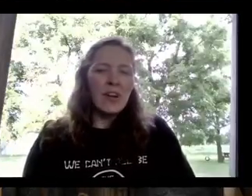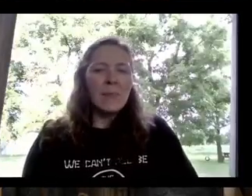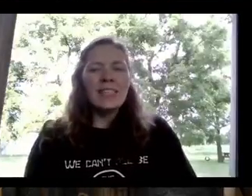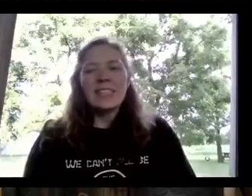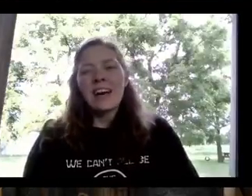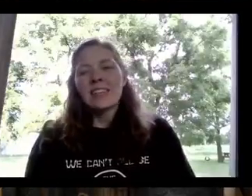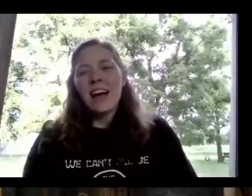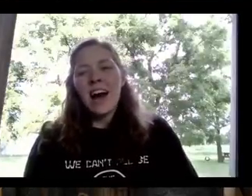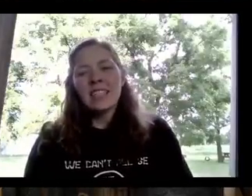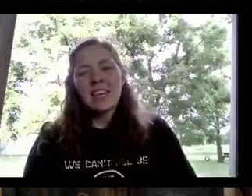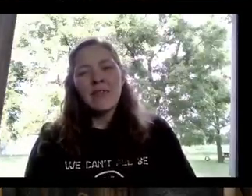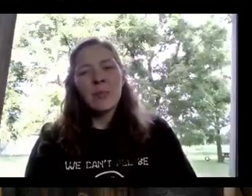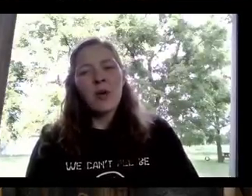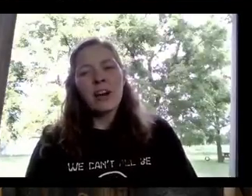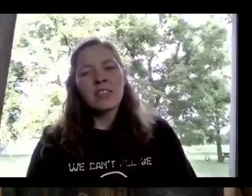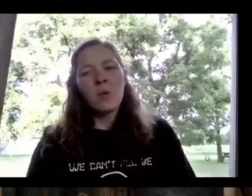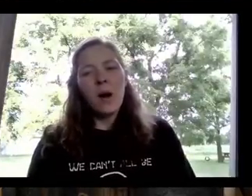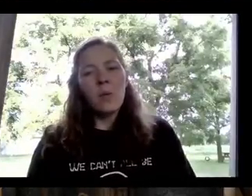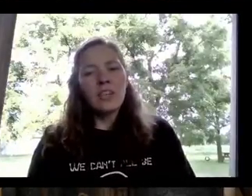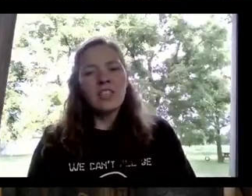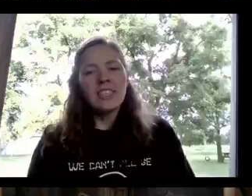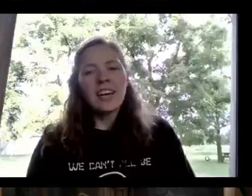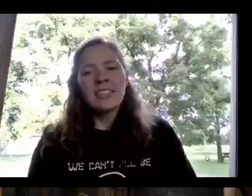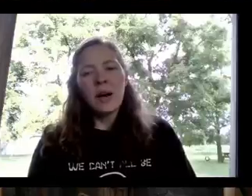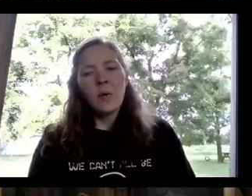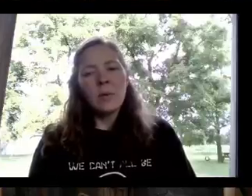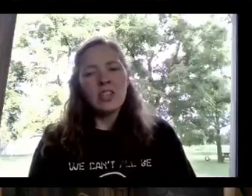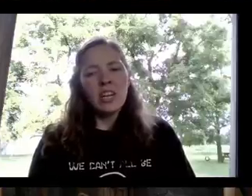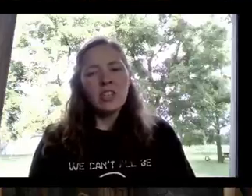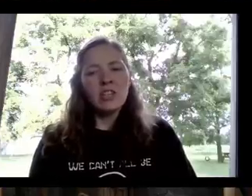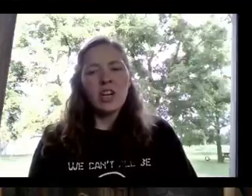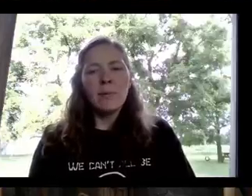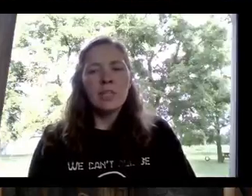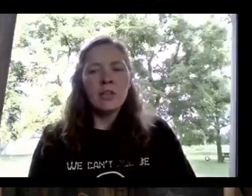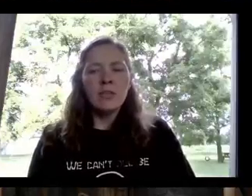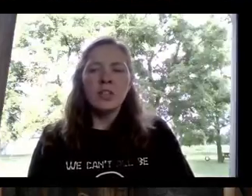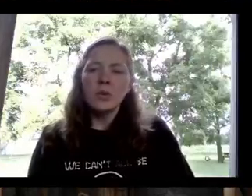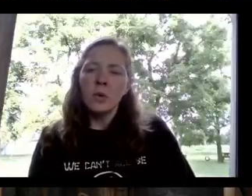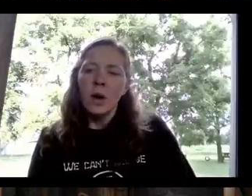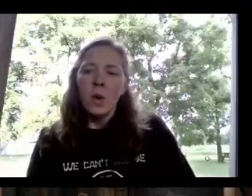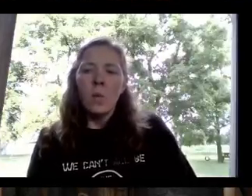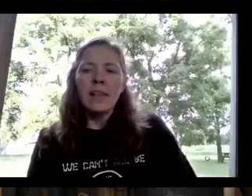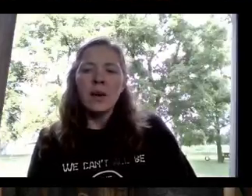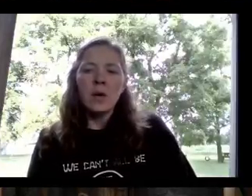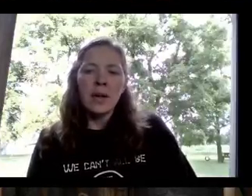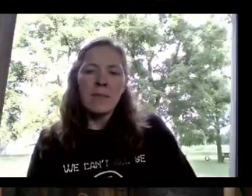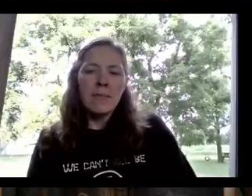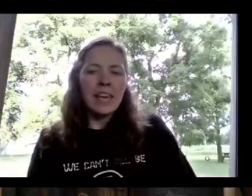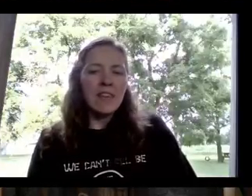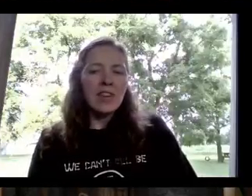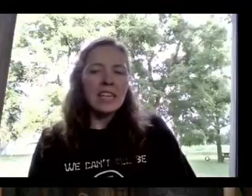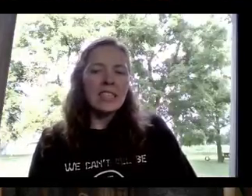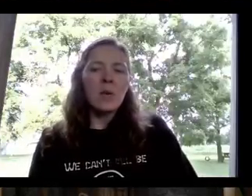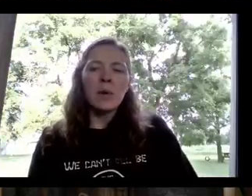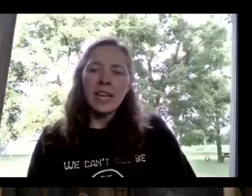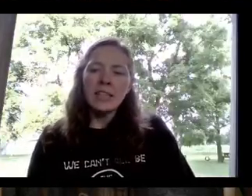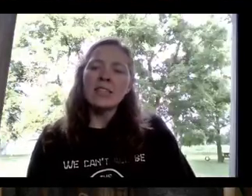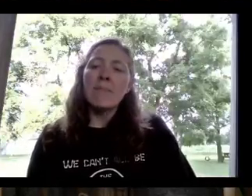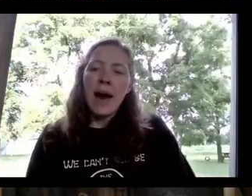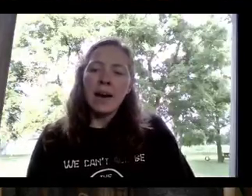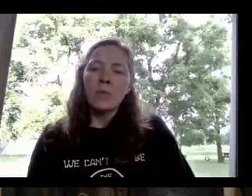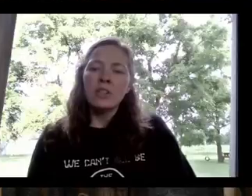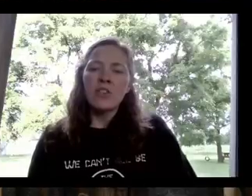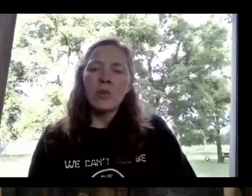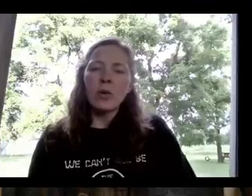Andrew Freeman says, asking for prayers and well wishes as I will be changing jobs soon to one that will give me my evenings and